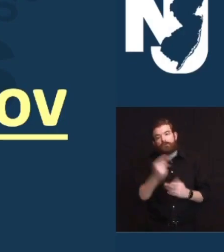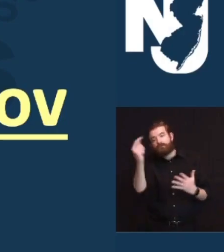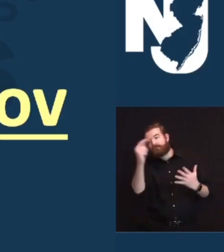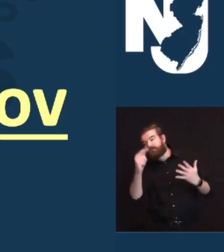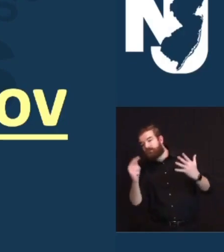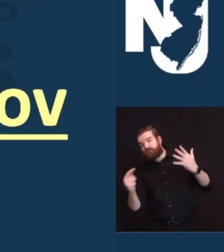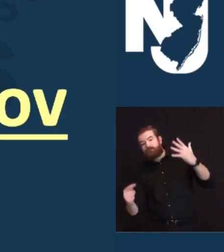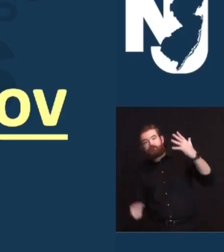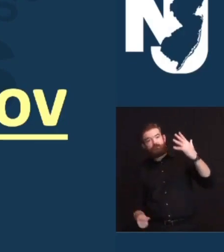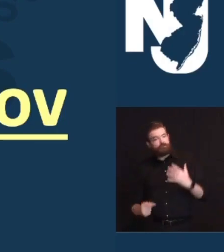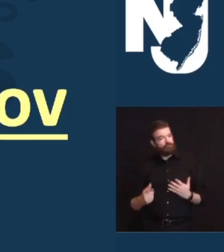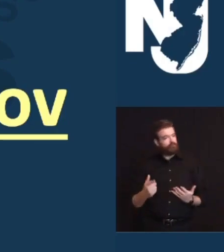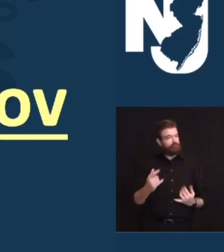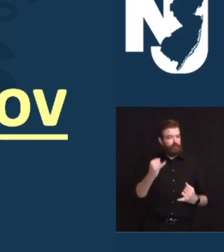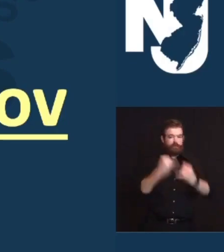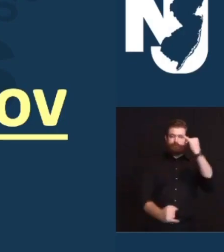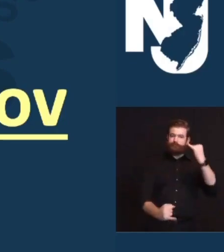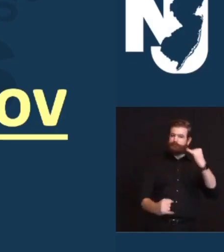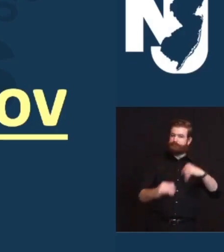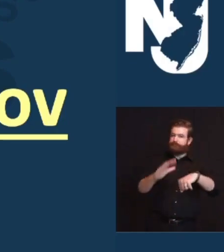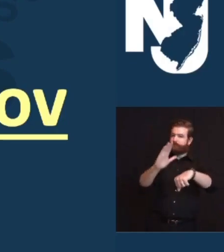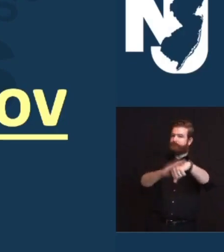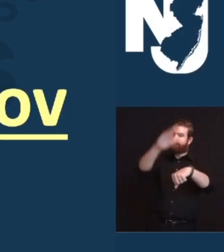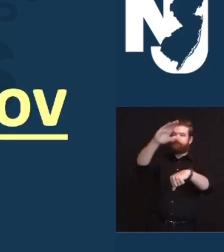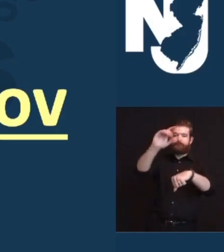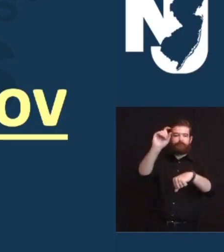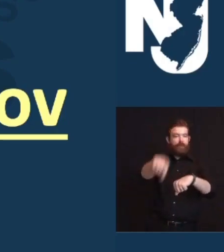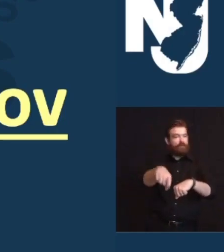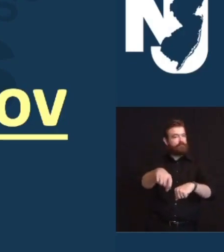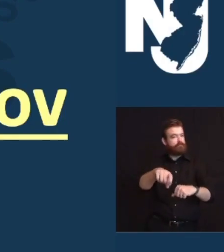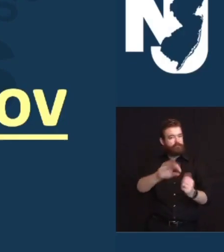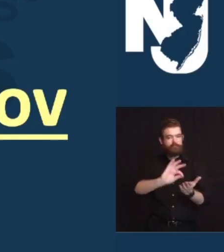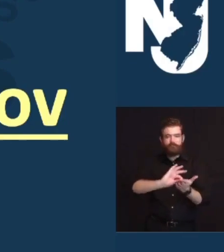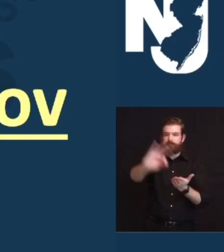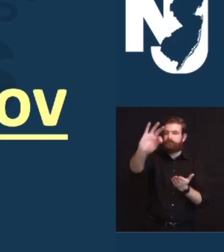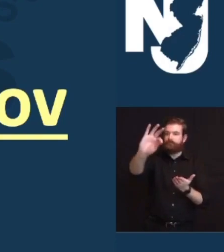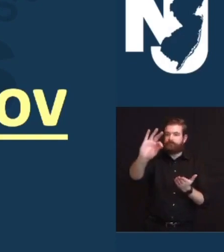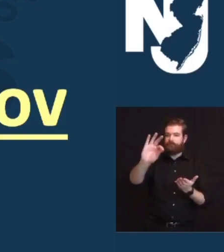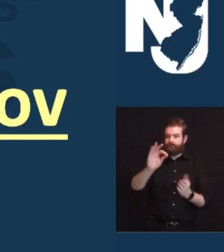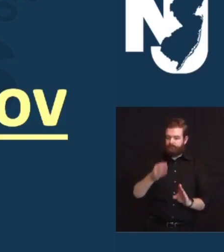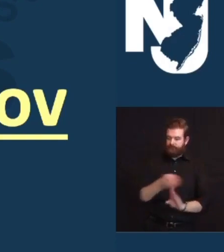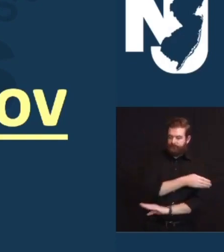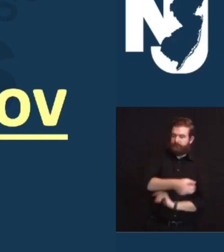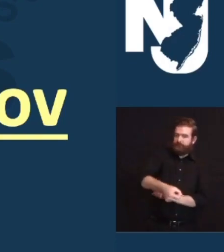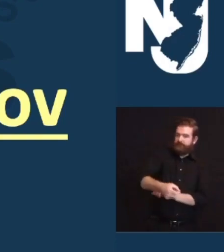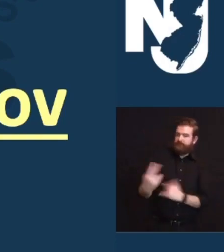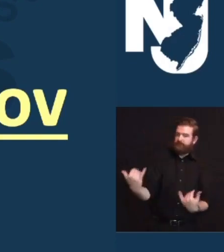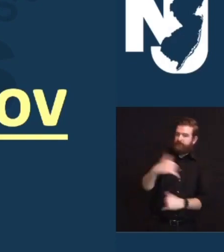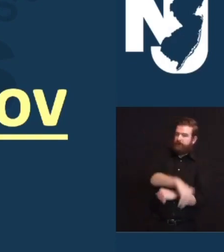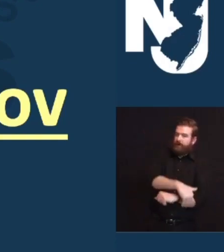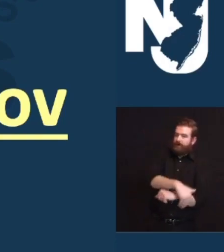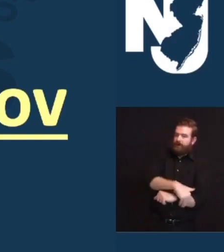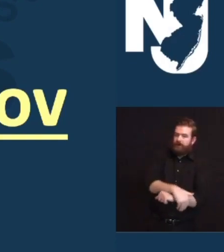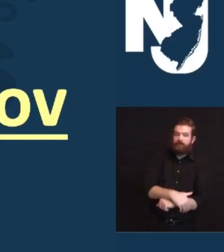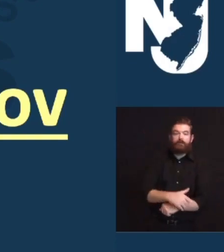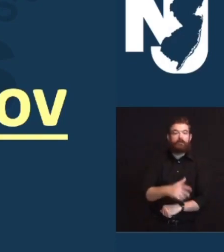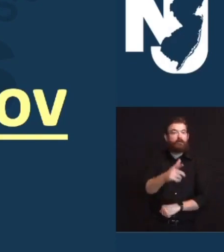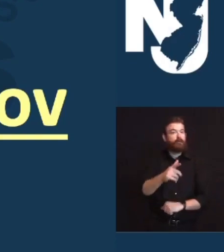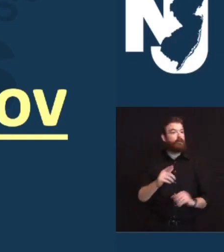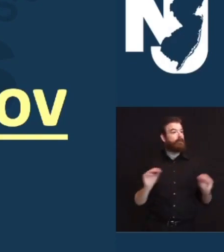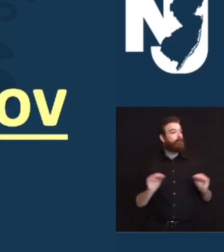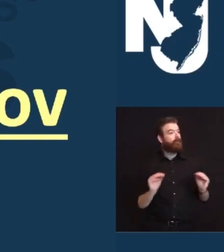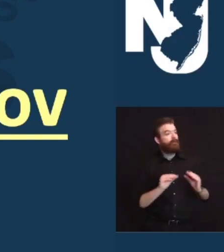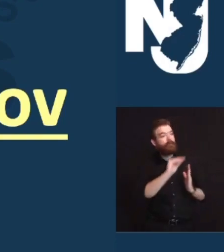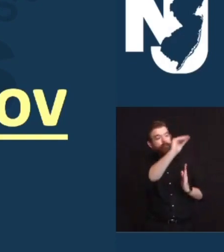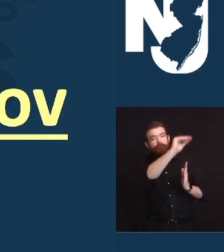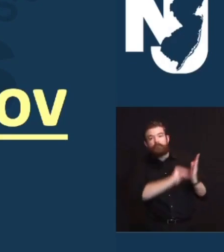to 2020census.gov. If not right now, at least before midnight tonight. If you aren't counted today, you